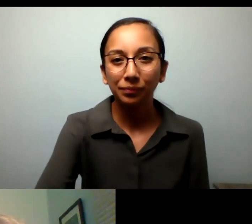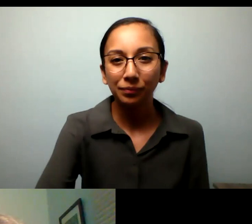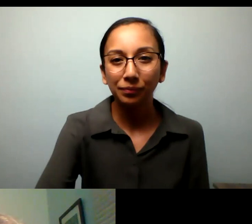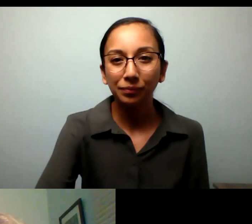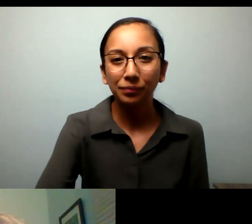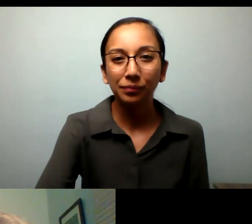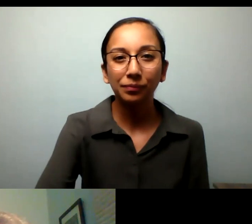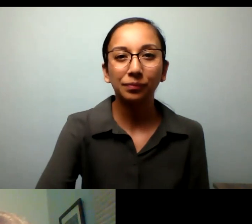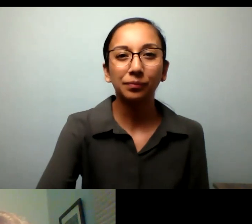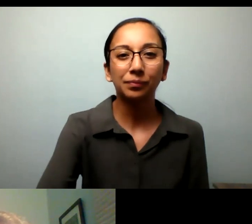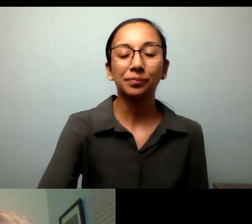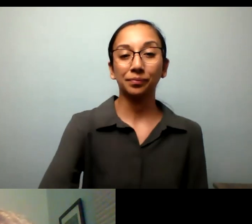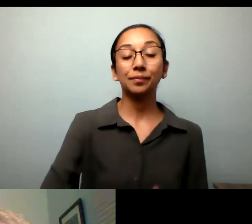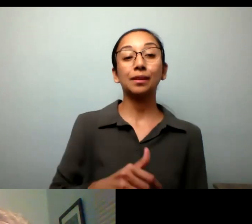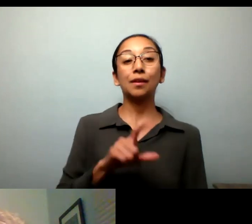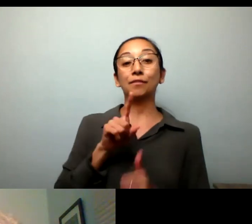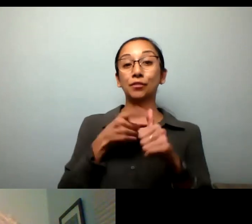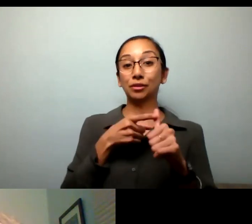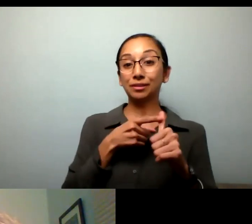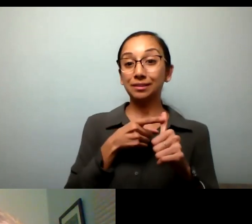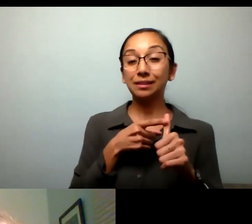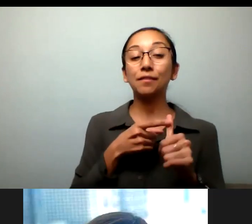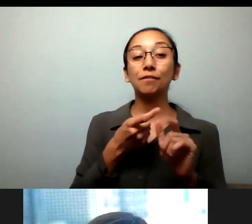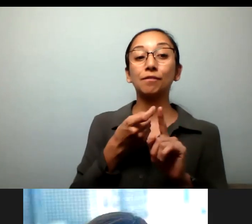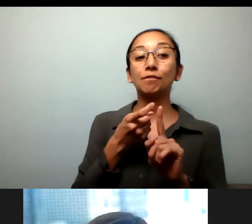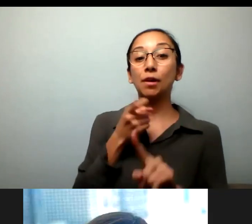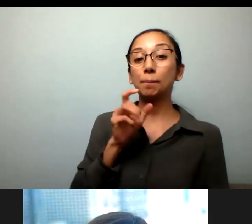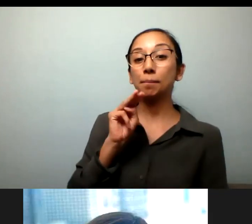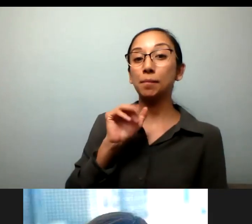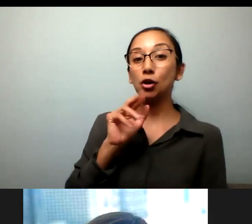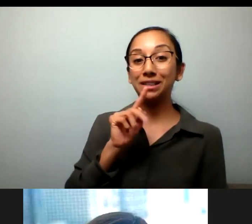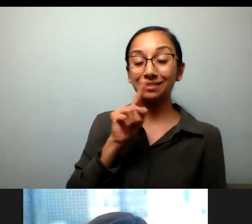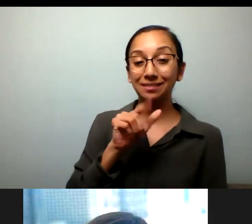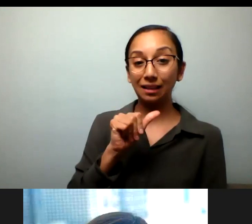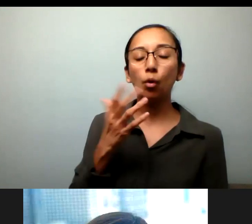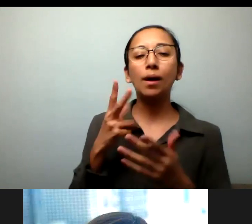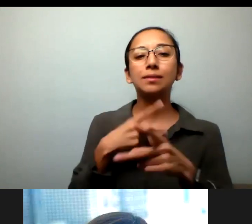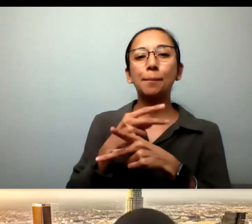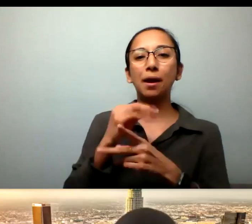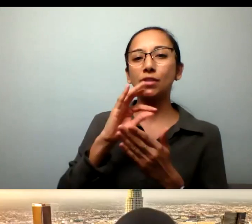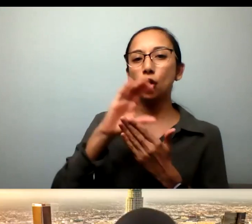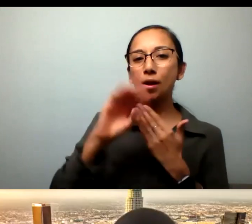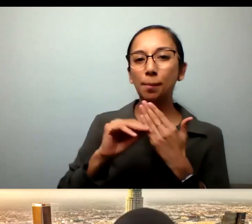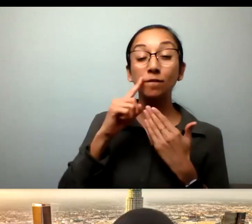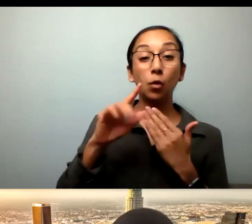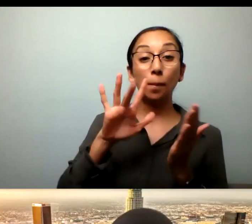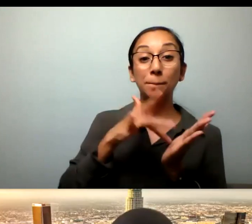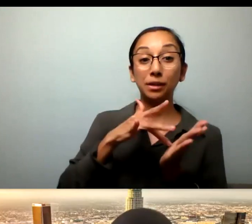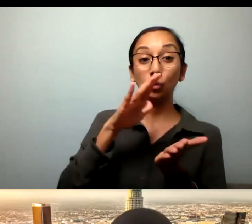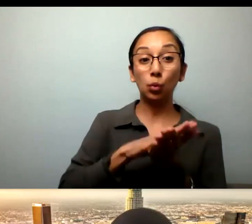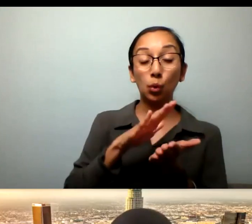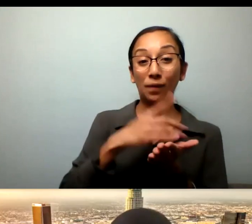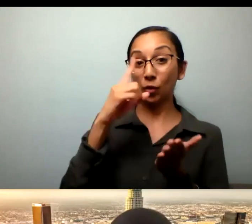Towery. And one came from Maritza, and she asked, what type of curriculum will there be for middle schools for